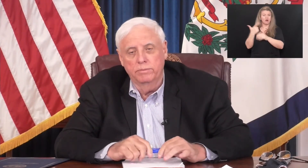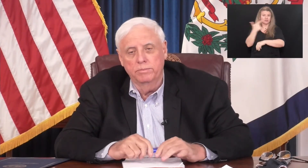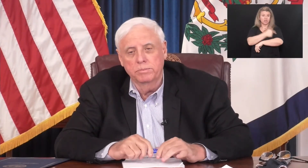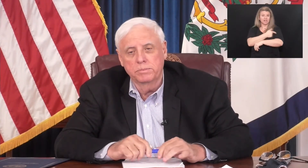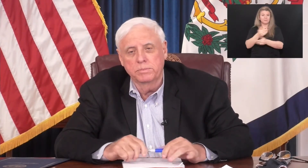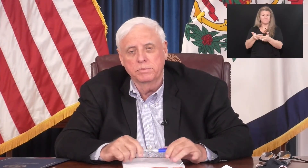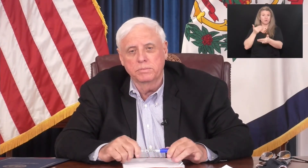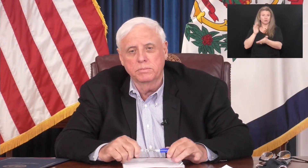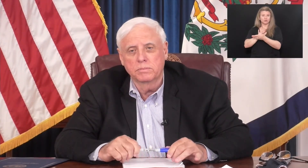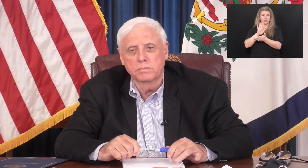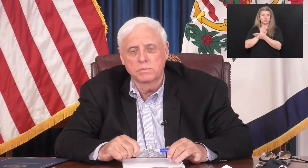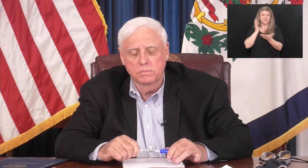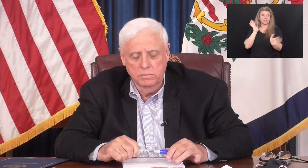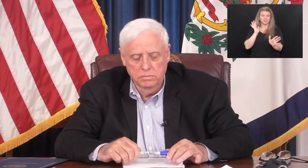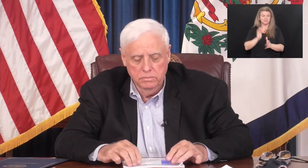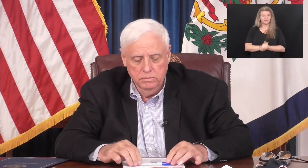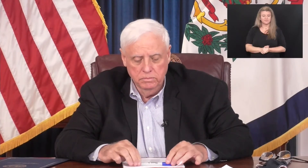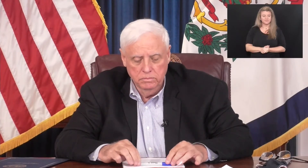out.